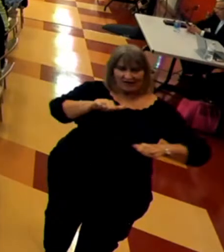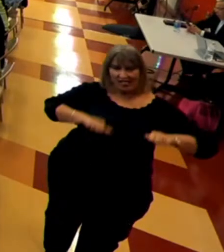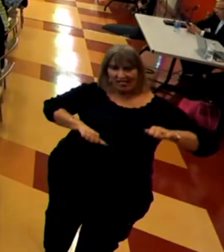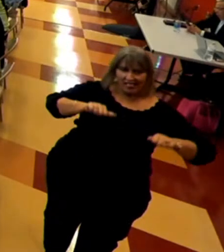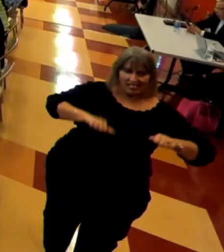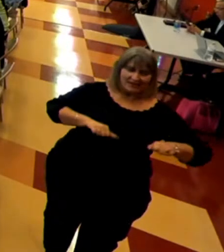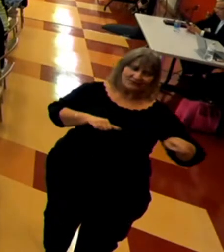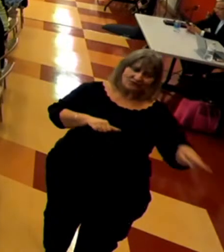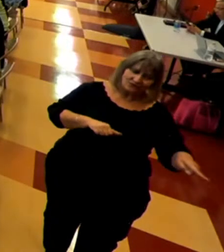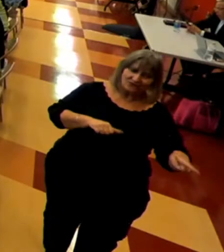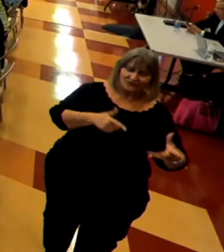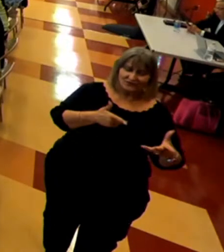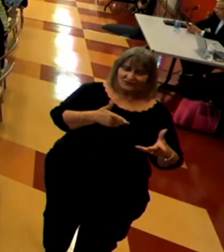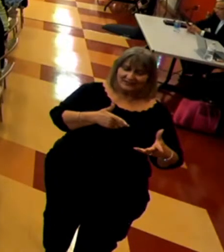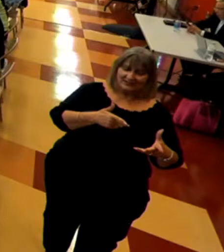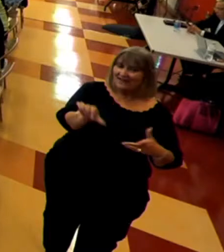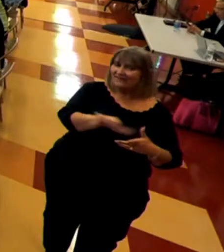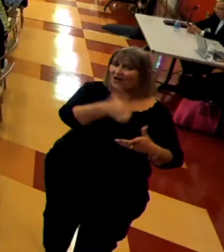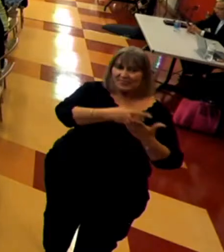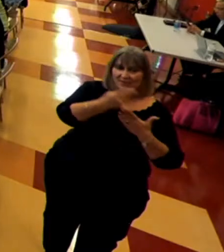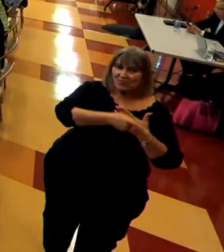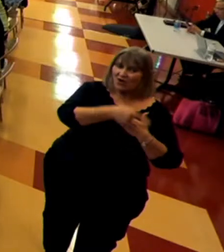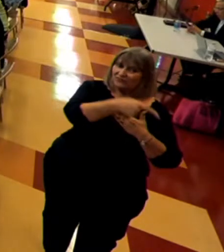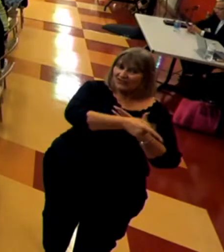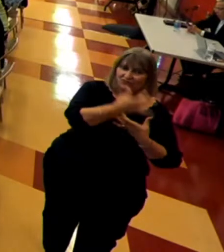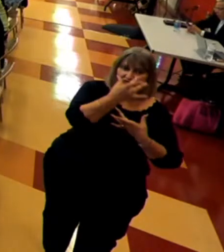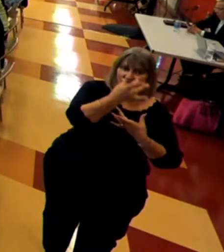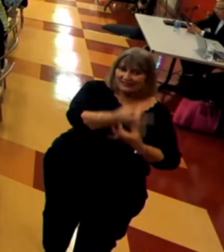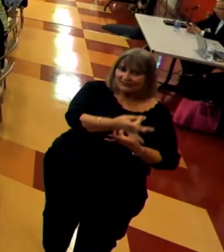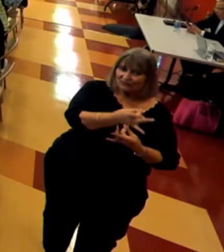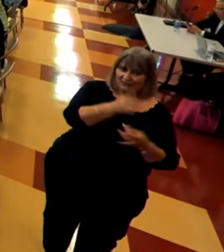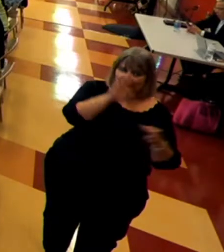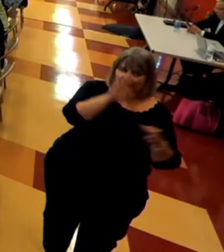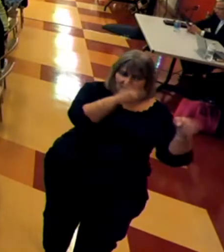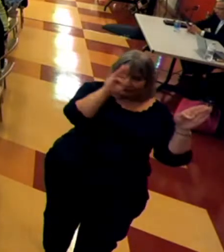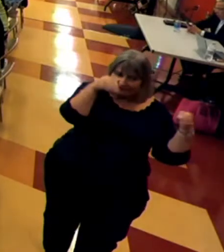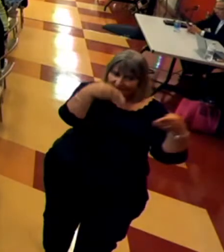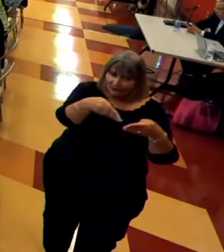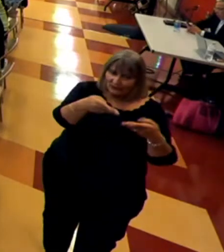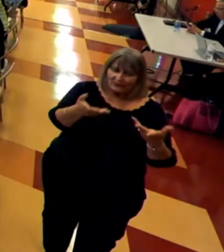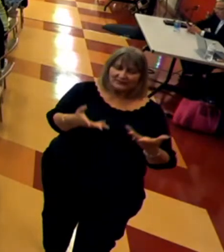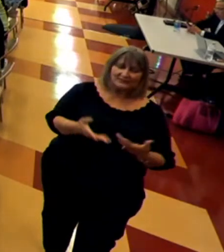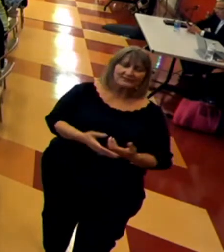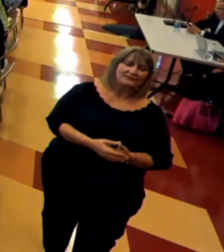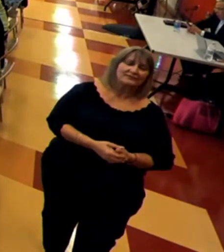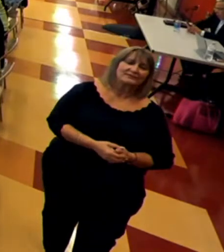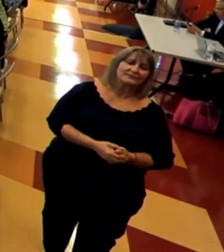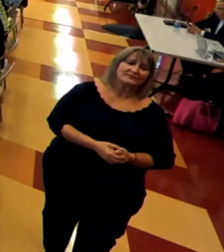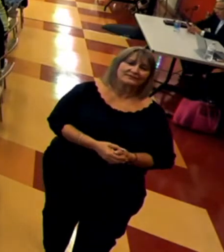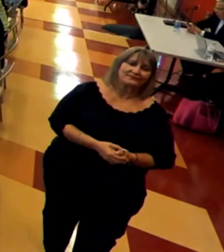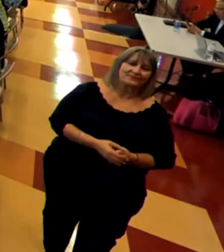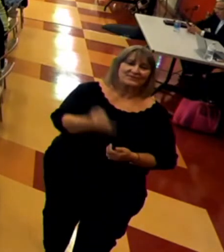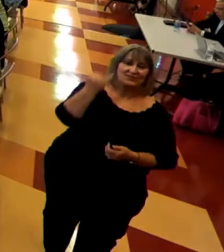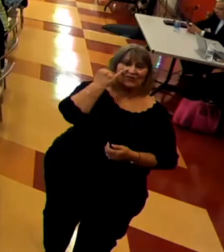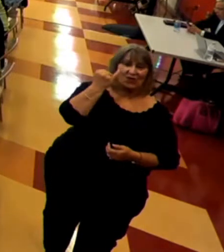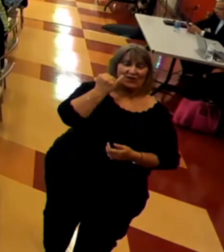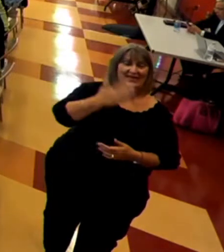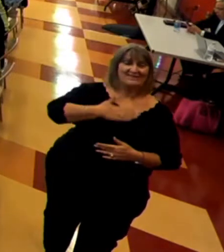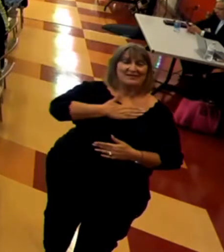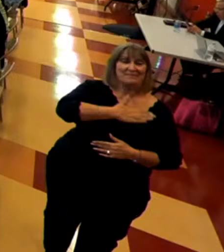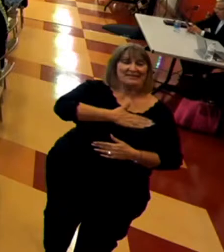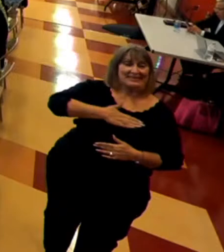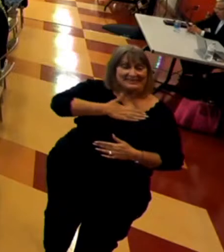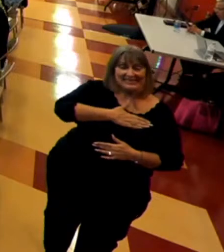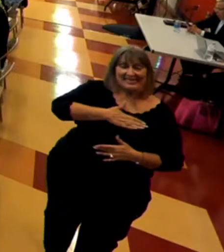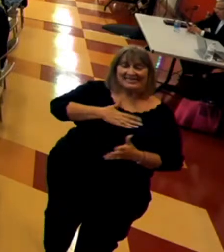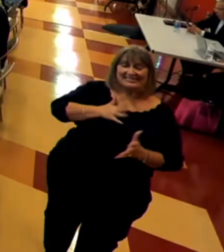has other projects that she needs to take care of. But if you could please just leave us.